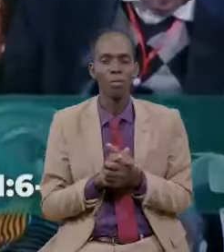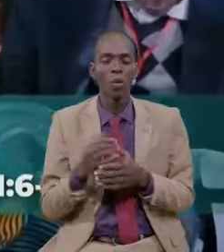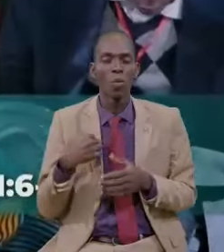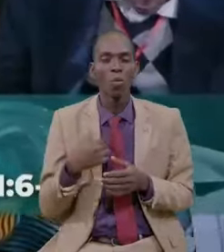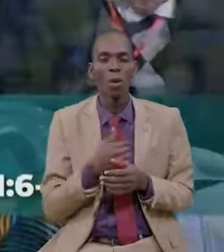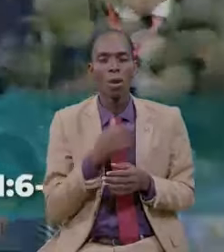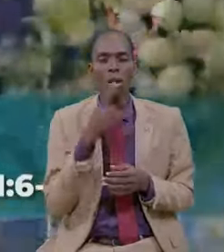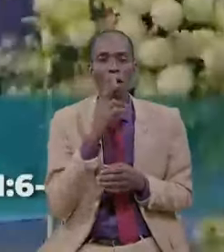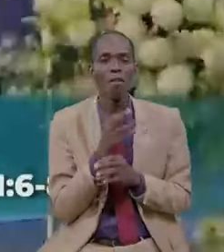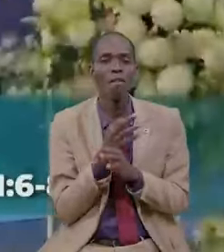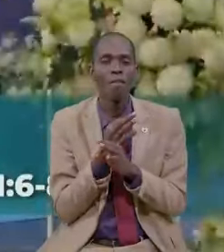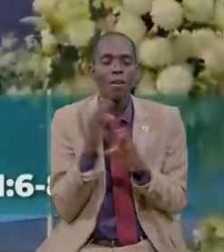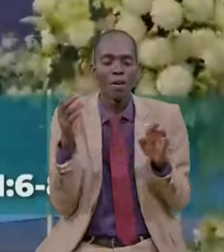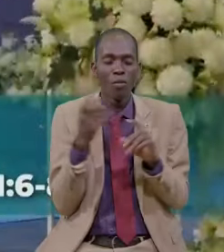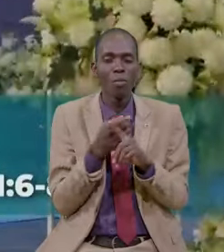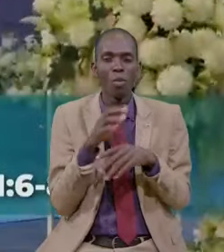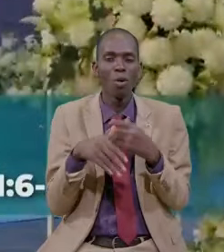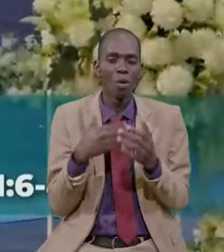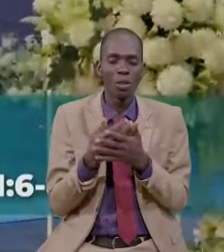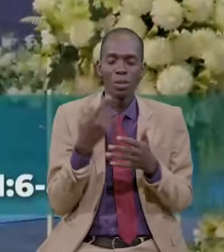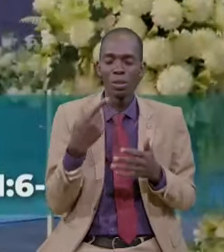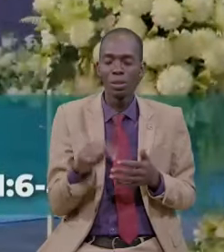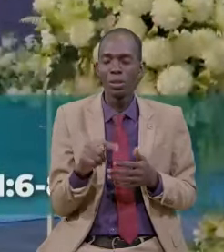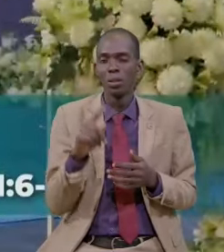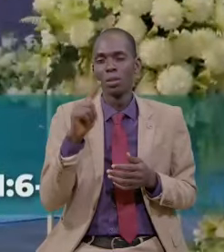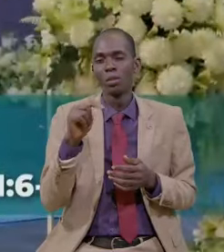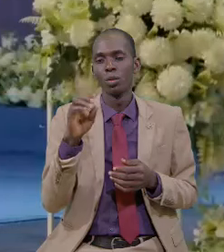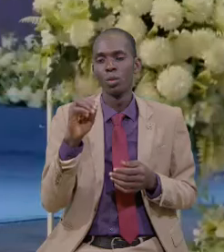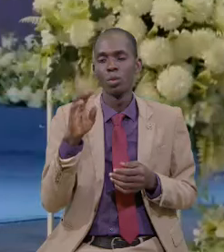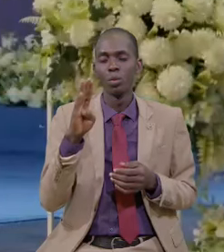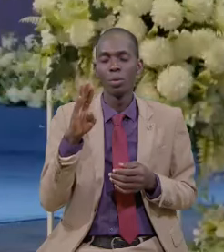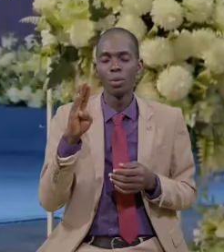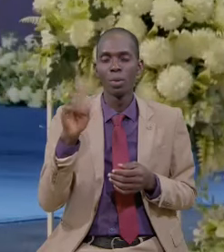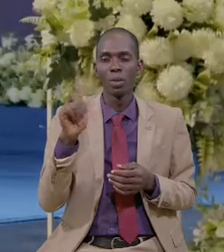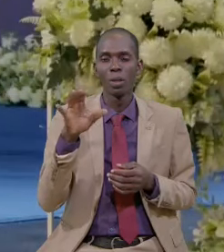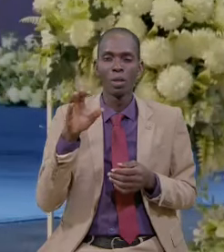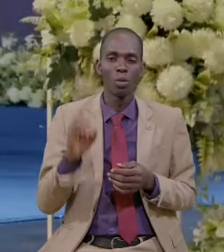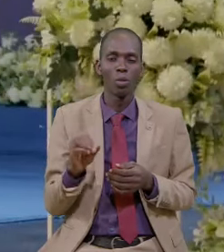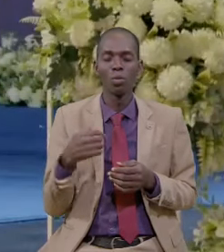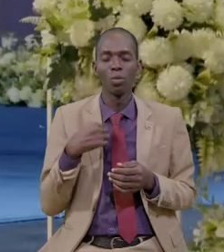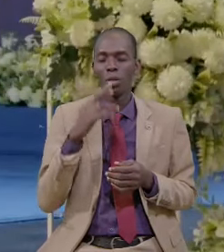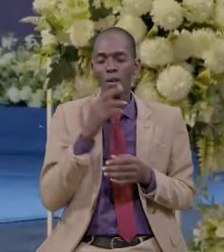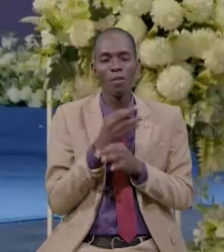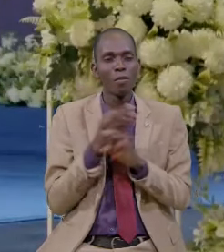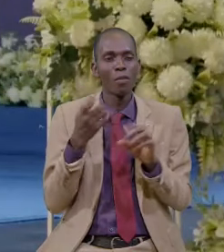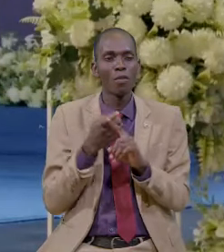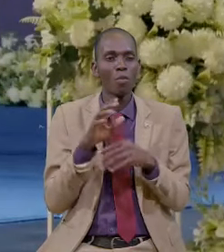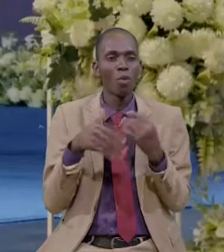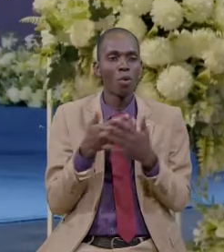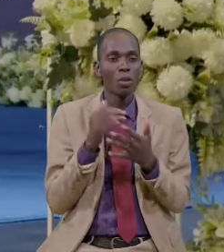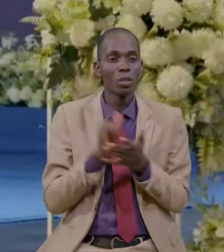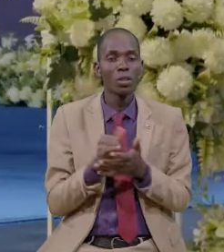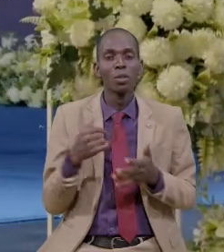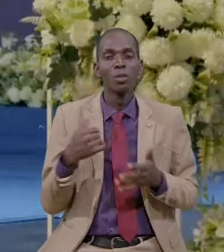the tobacco that, you know, still binds people. We're free from all the bottles, all the